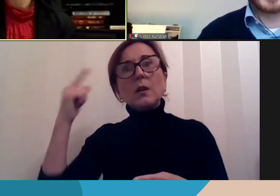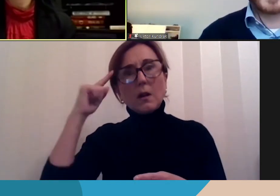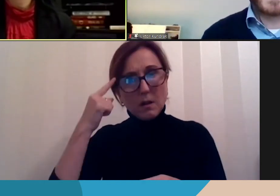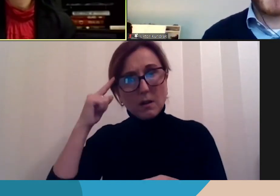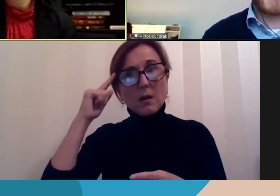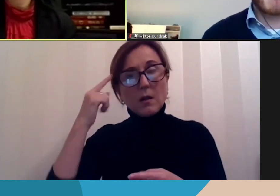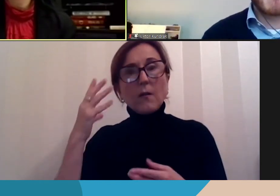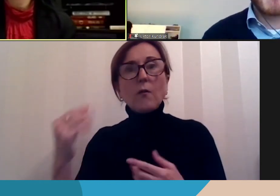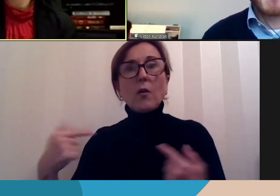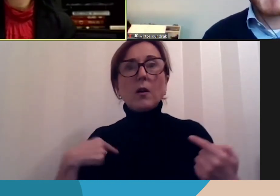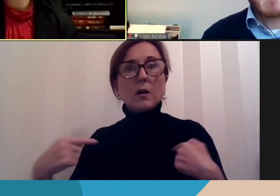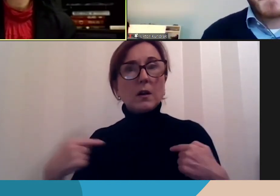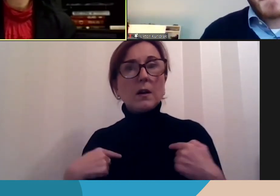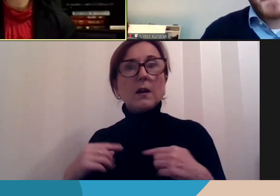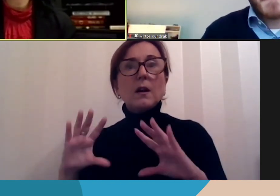trumpai.